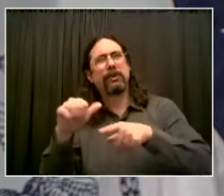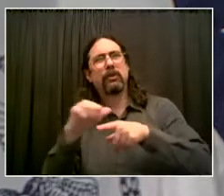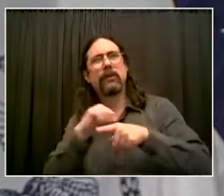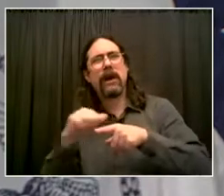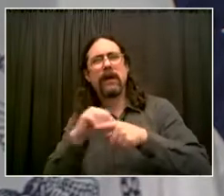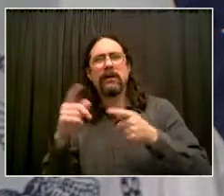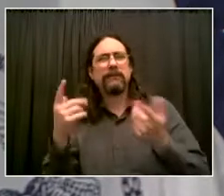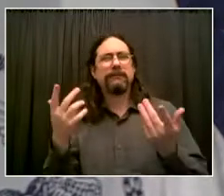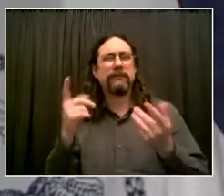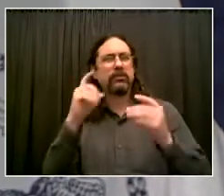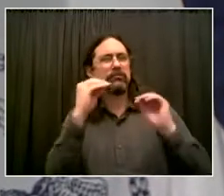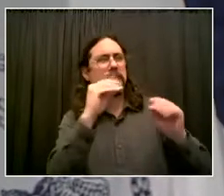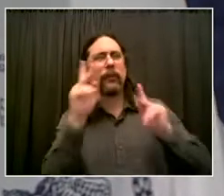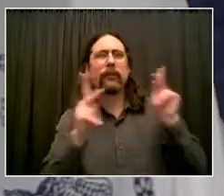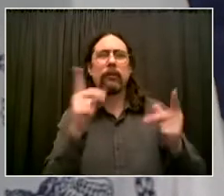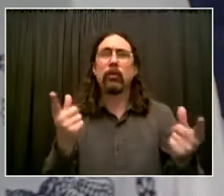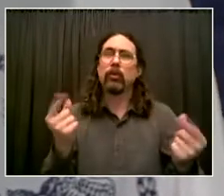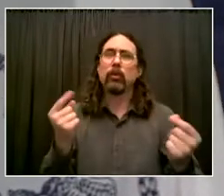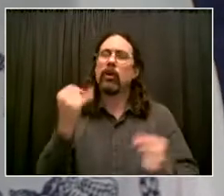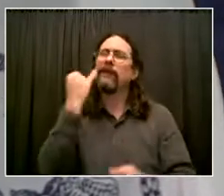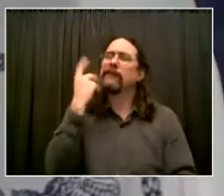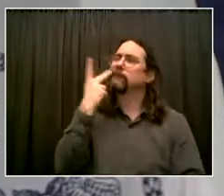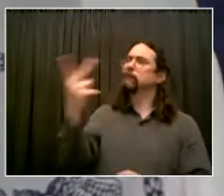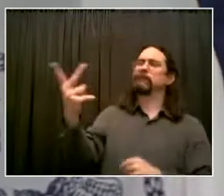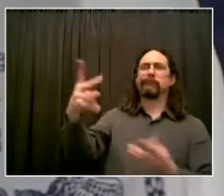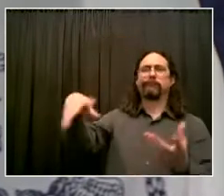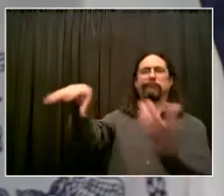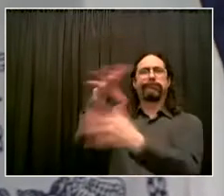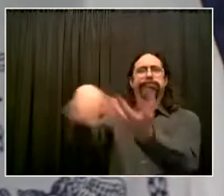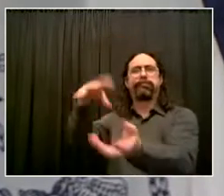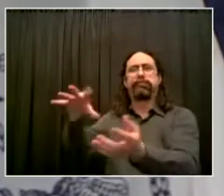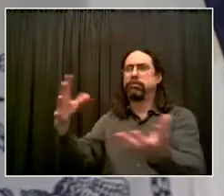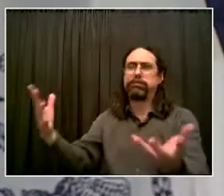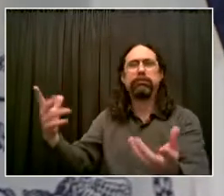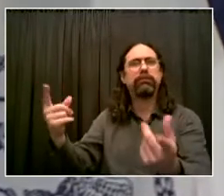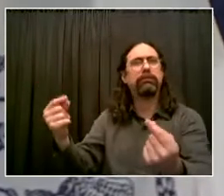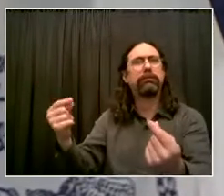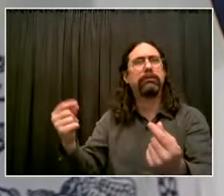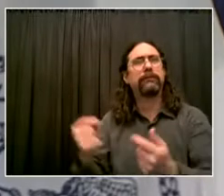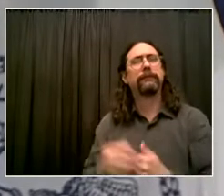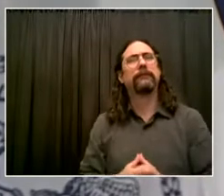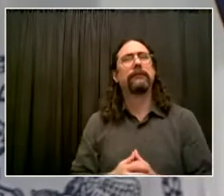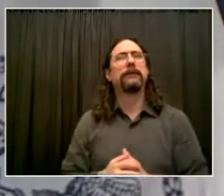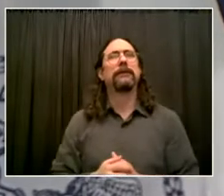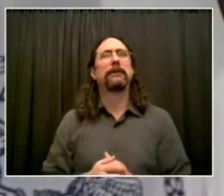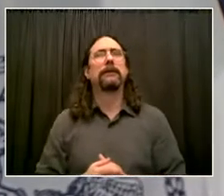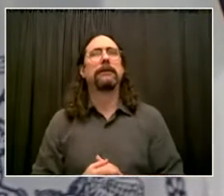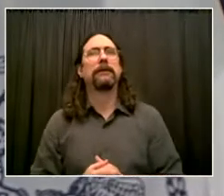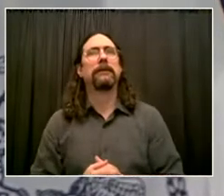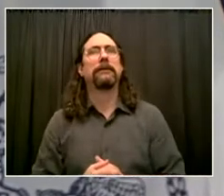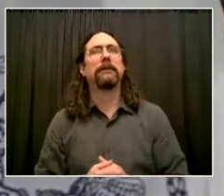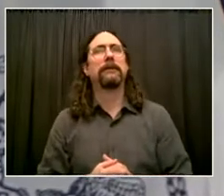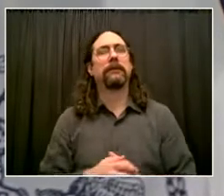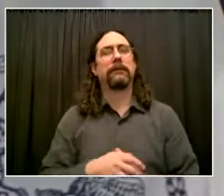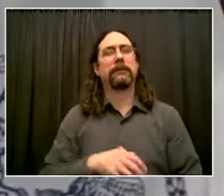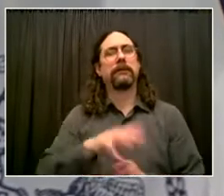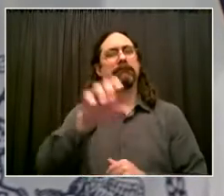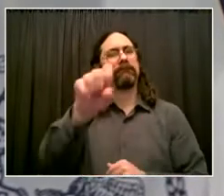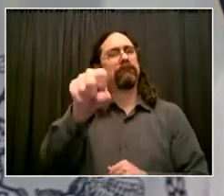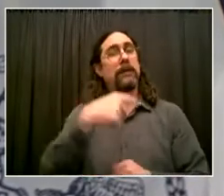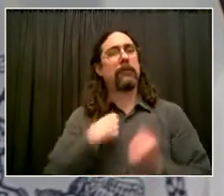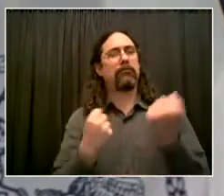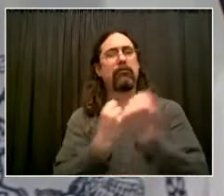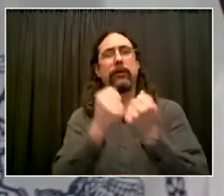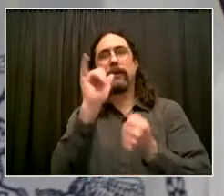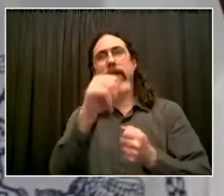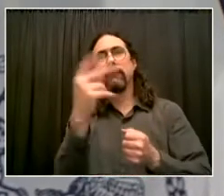that type of training is crucial. We do want to support it. We do want to make sure as many people as possible get that. So we'll be working with them to see how we can help